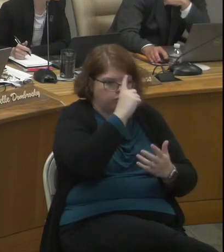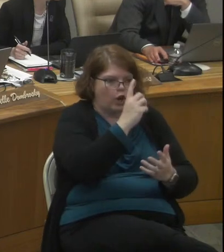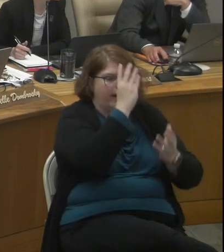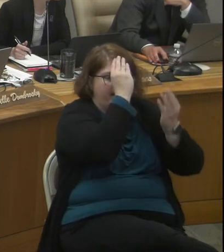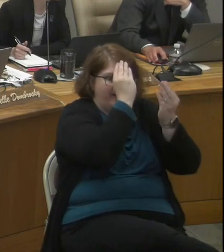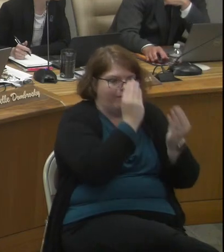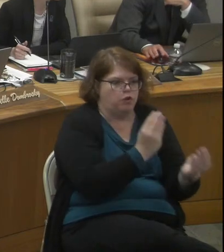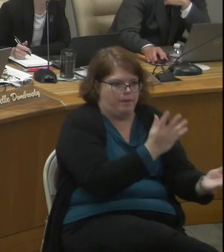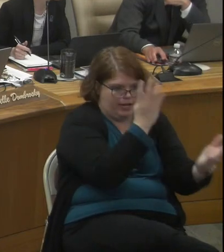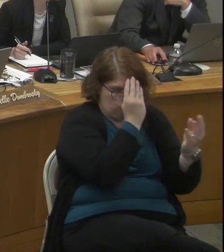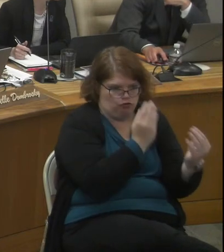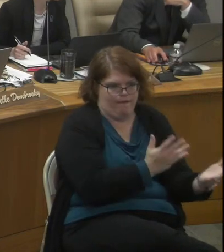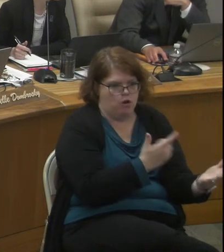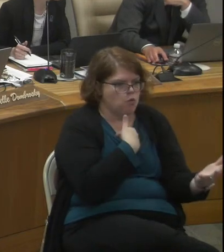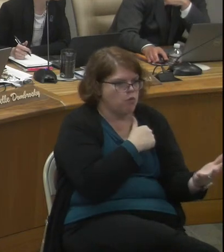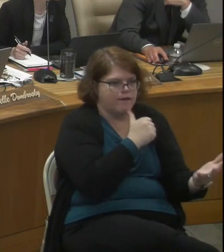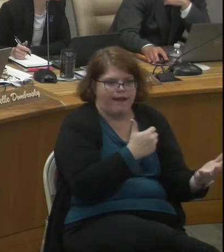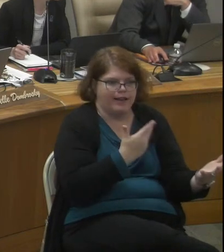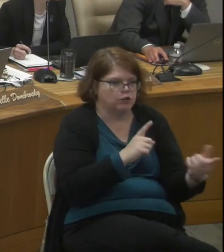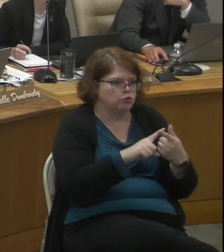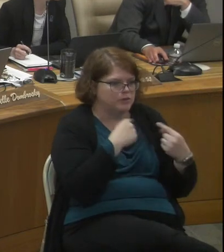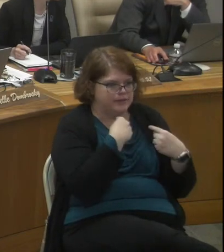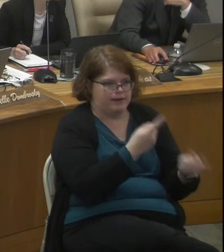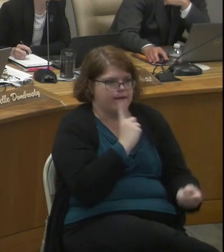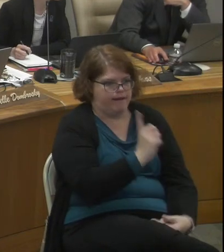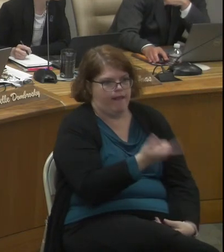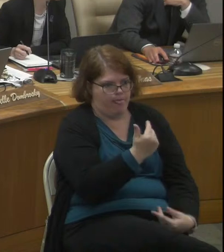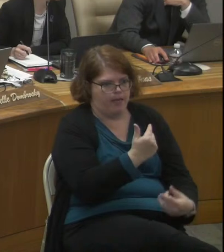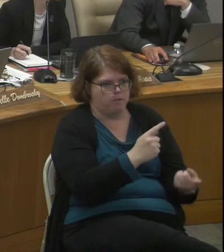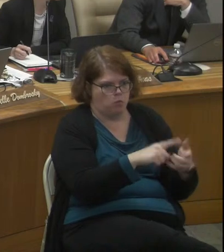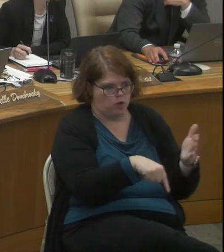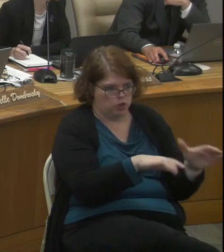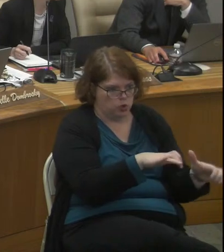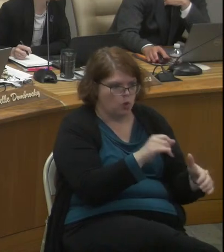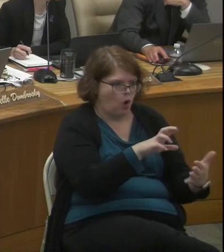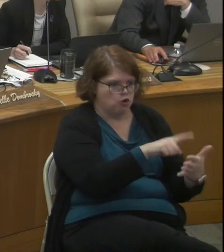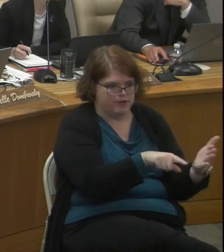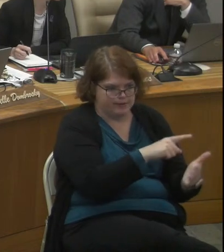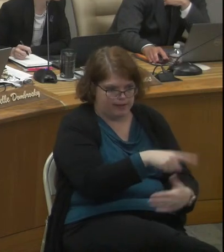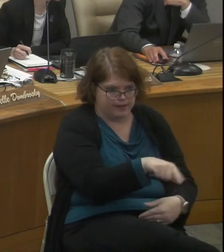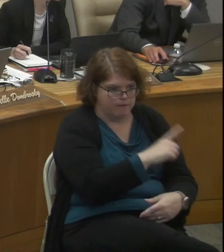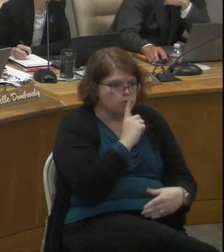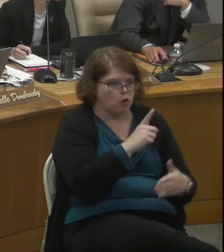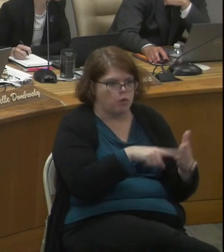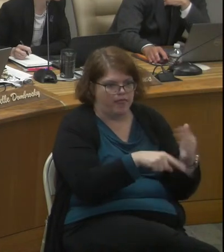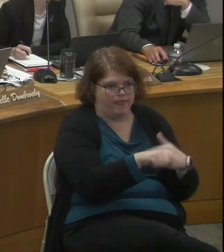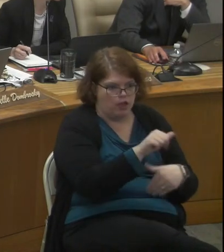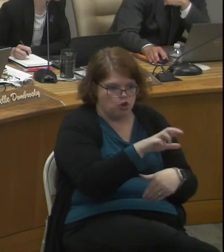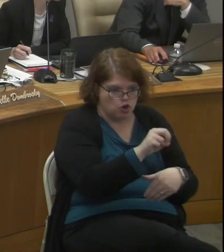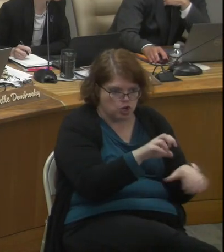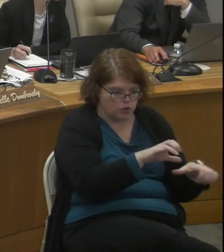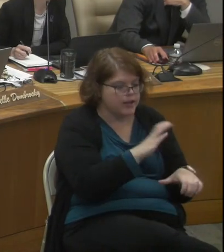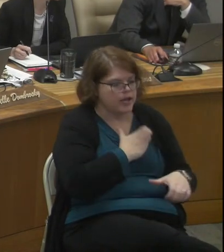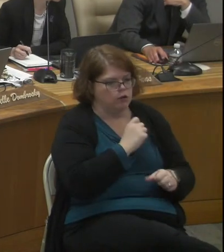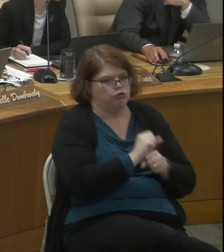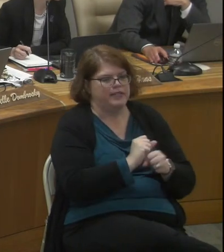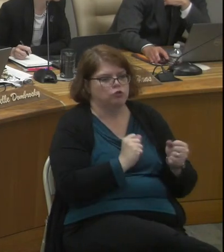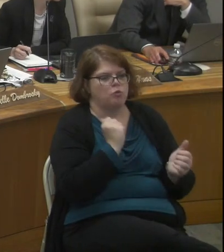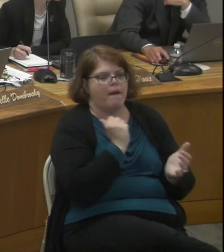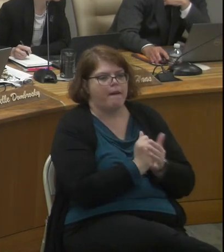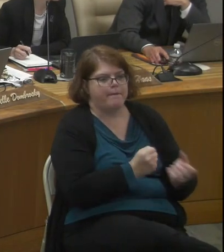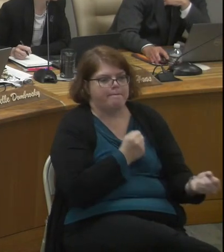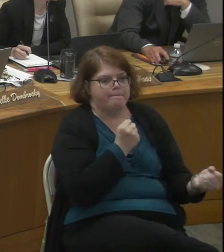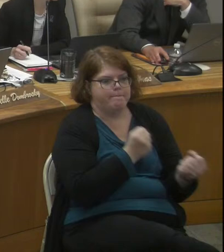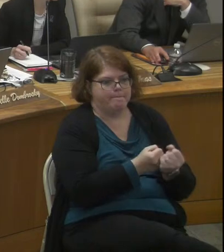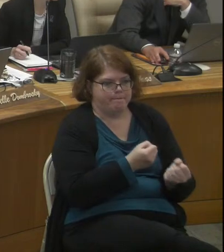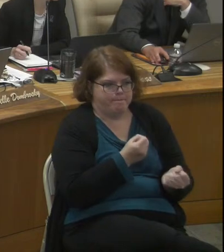not we're not here to tell people what to do we're not here to tell to criticize people for what they are doing our job is to help but but